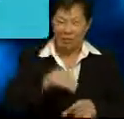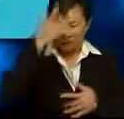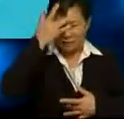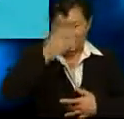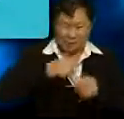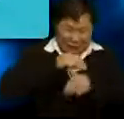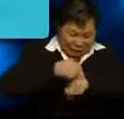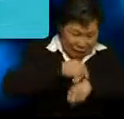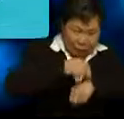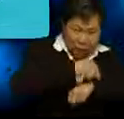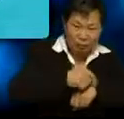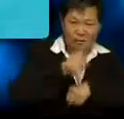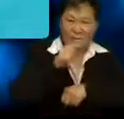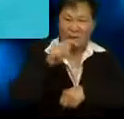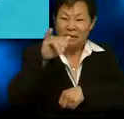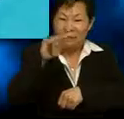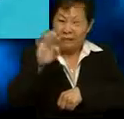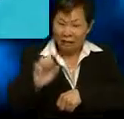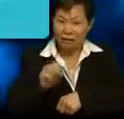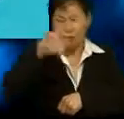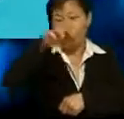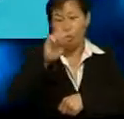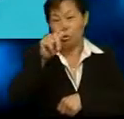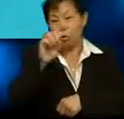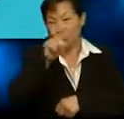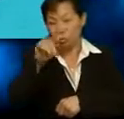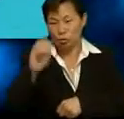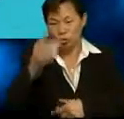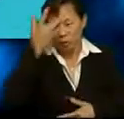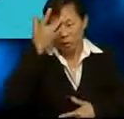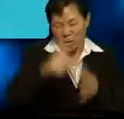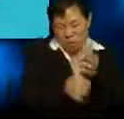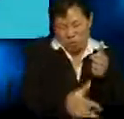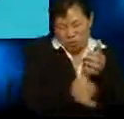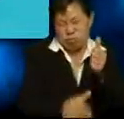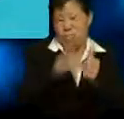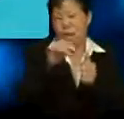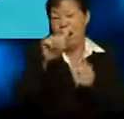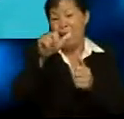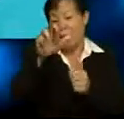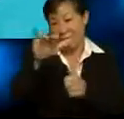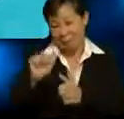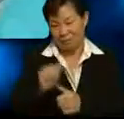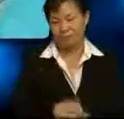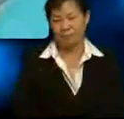and tinea, protozoa, diseases, malaria.